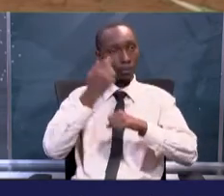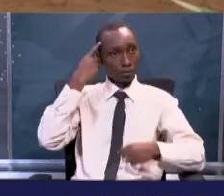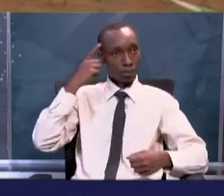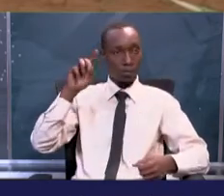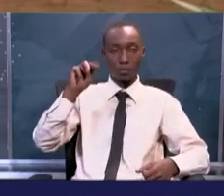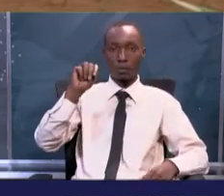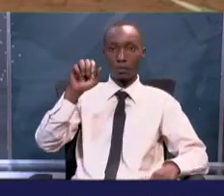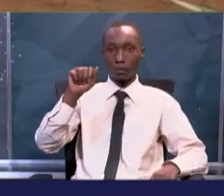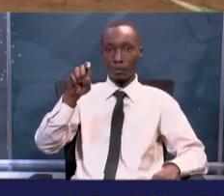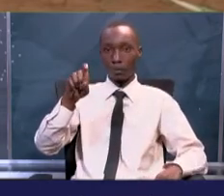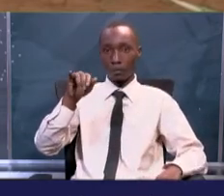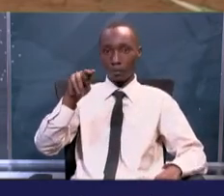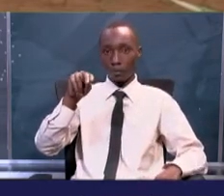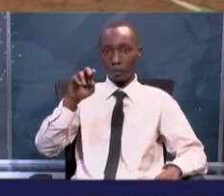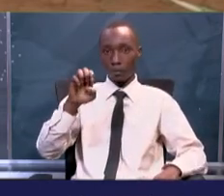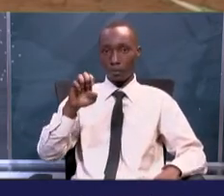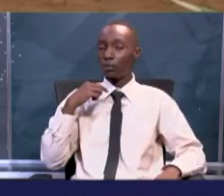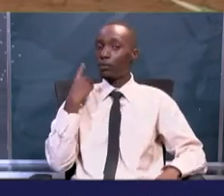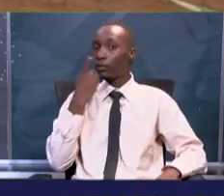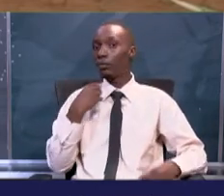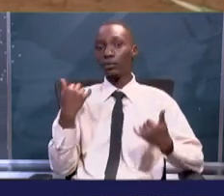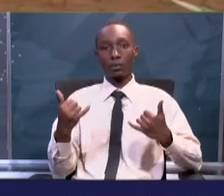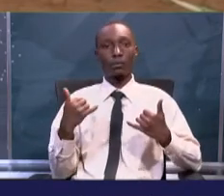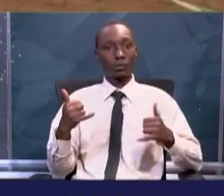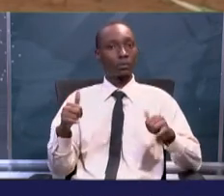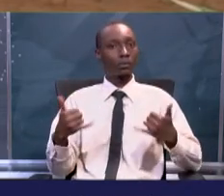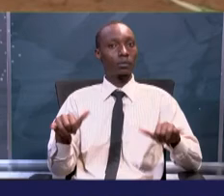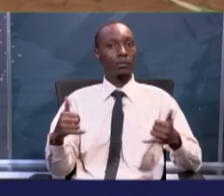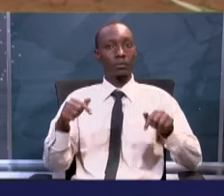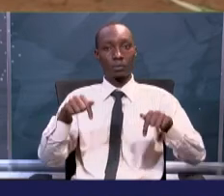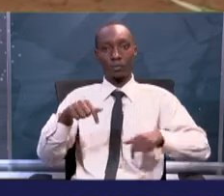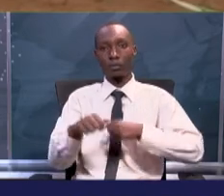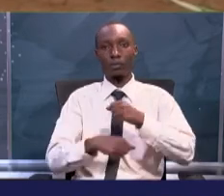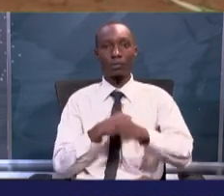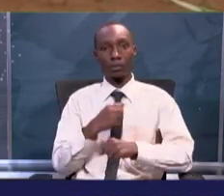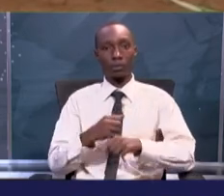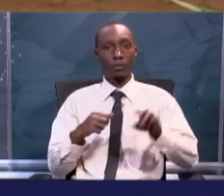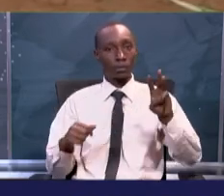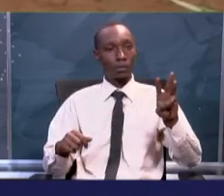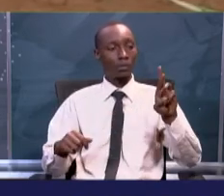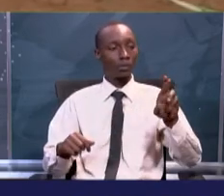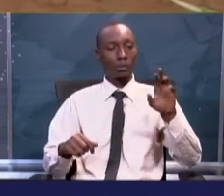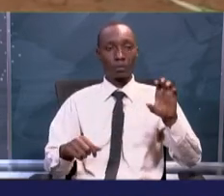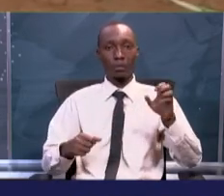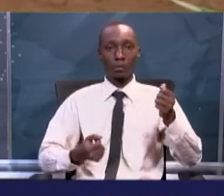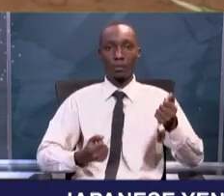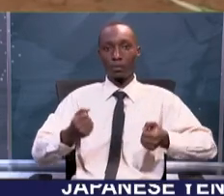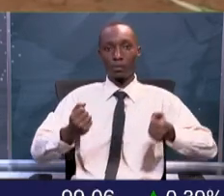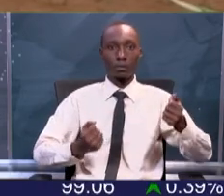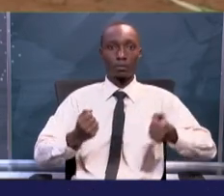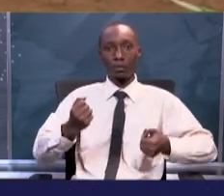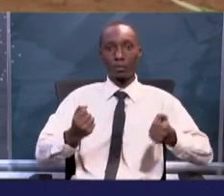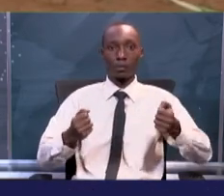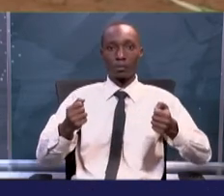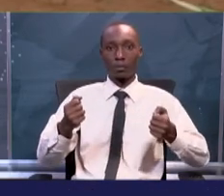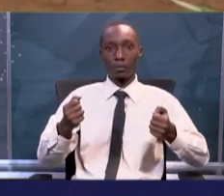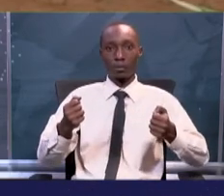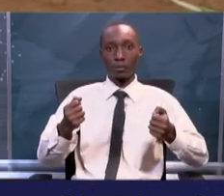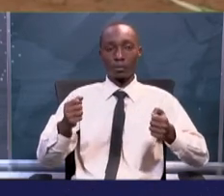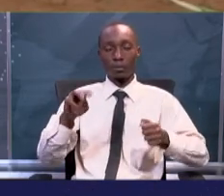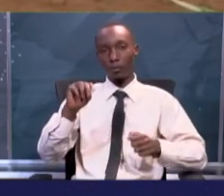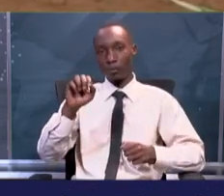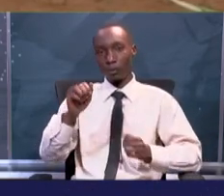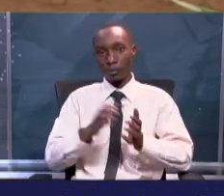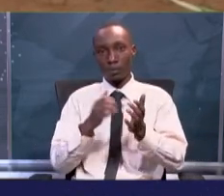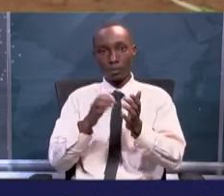who has so far participated in this year's WRC Safari Rally, Voi Rally, Machakos Rally,